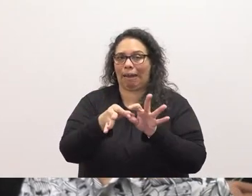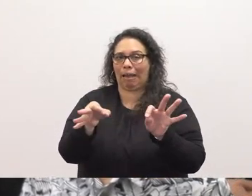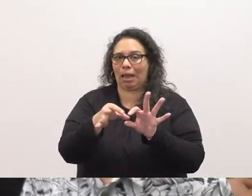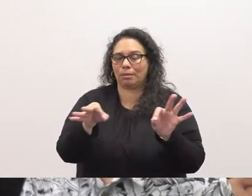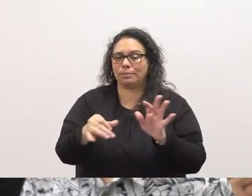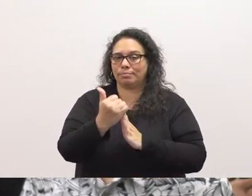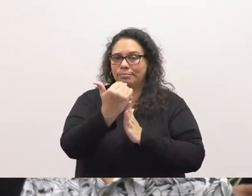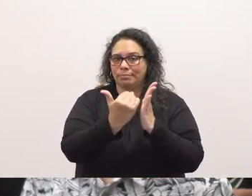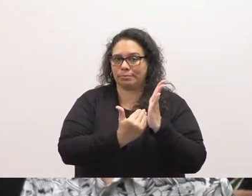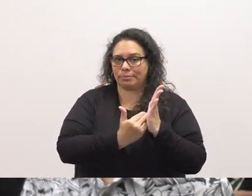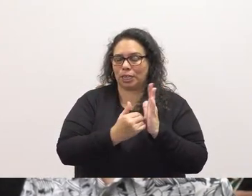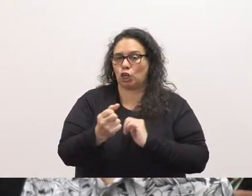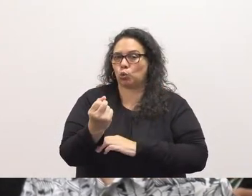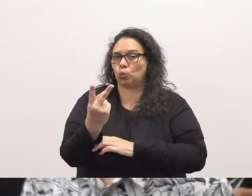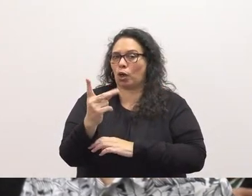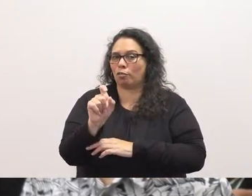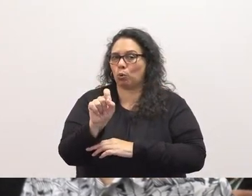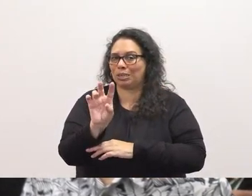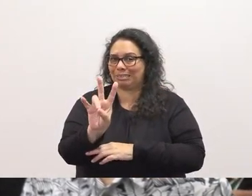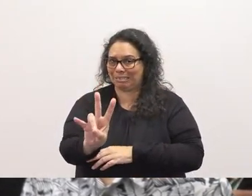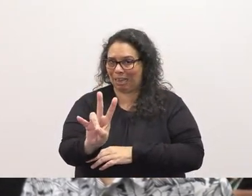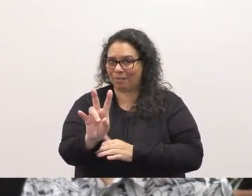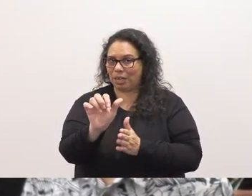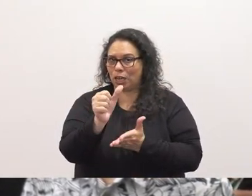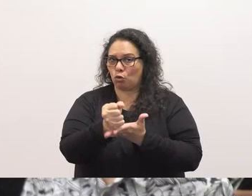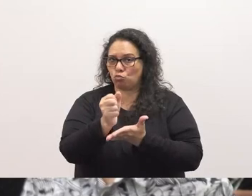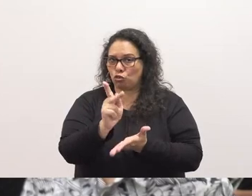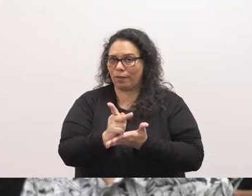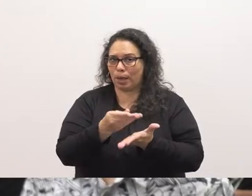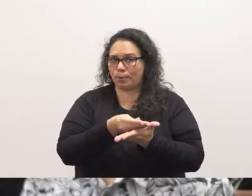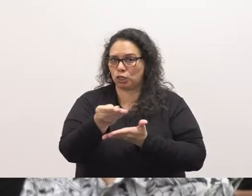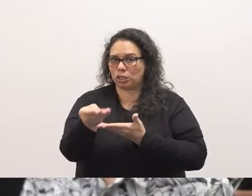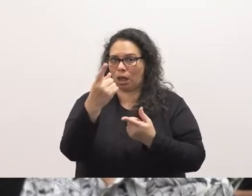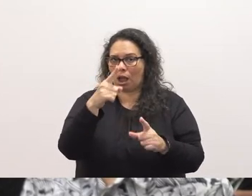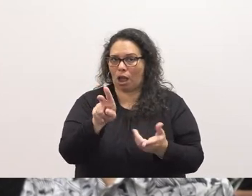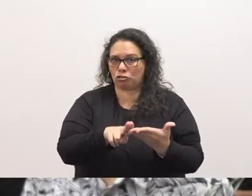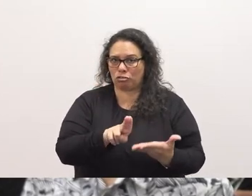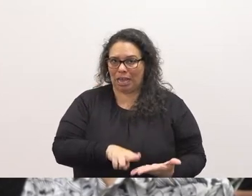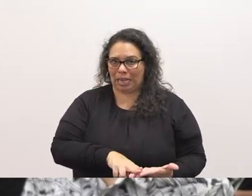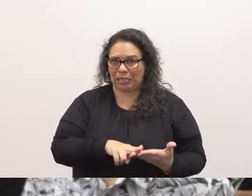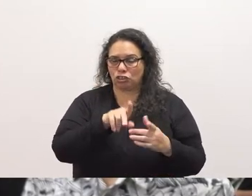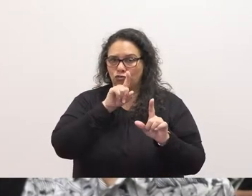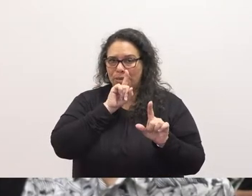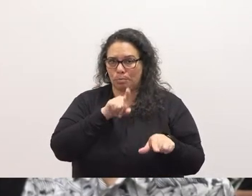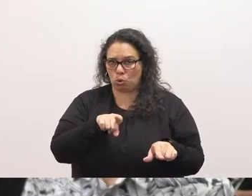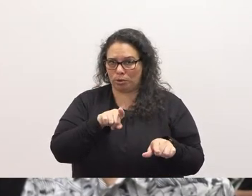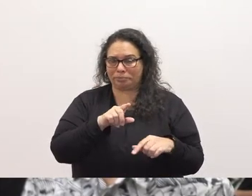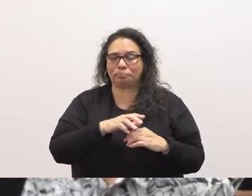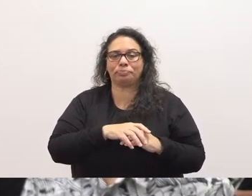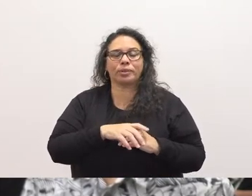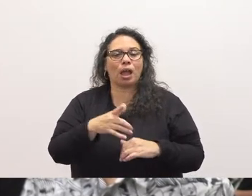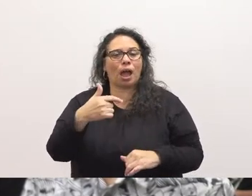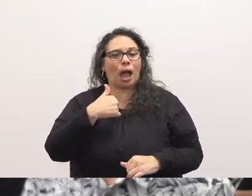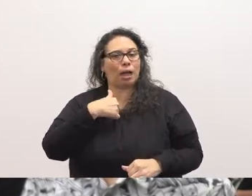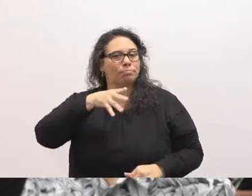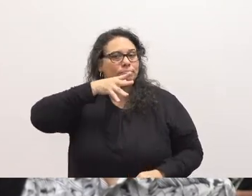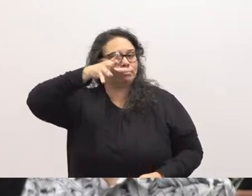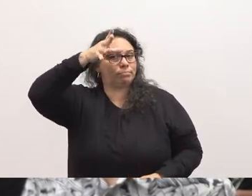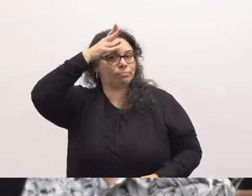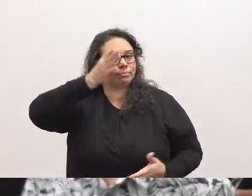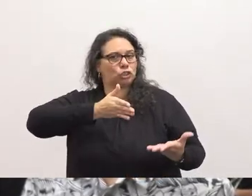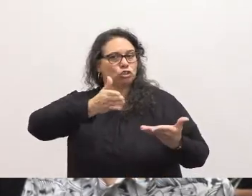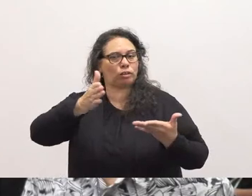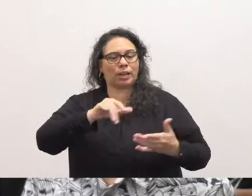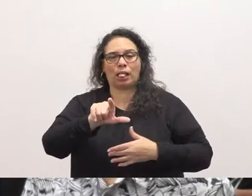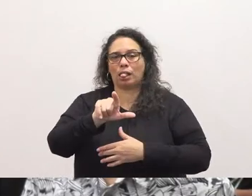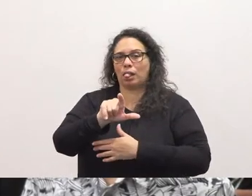item 12.7, approval of purchasing and contracts report. I'm a parent serving on the Long